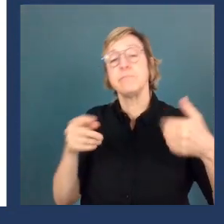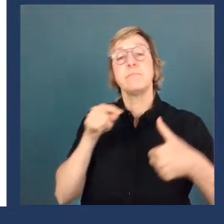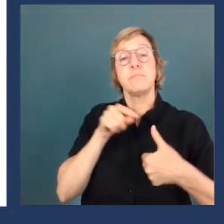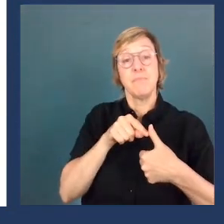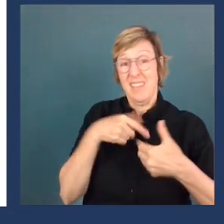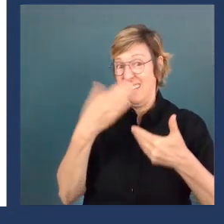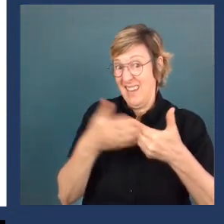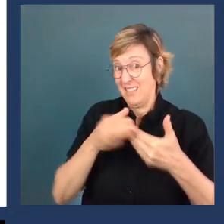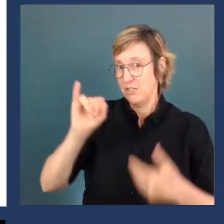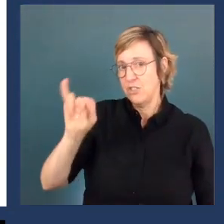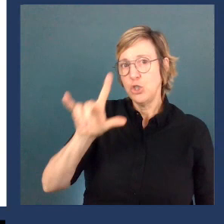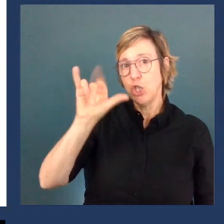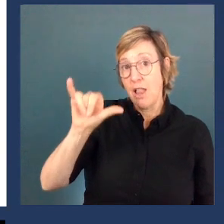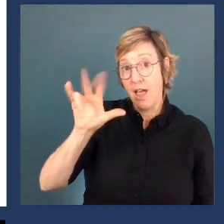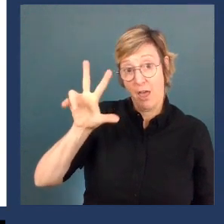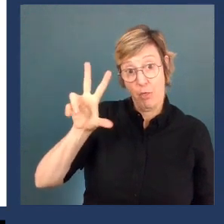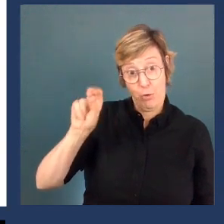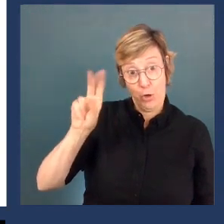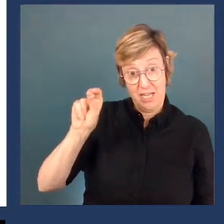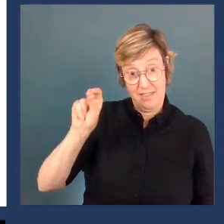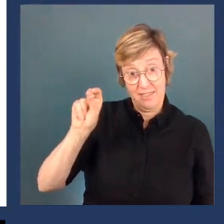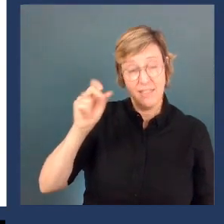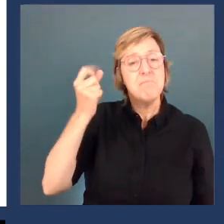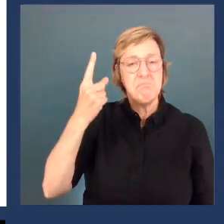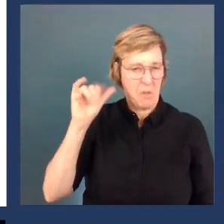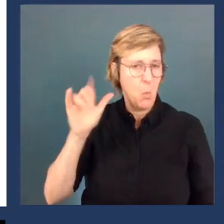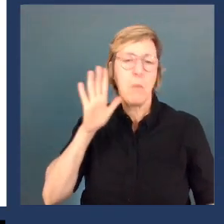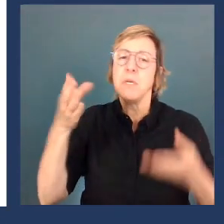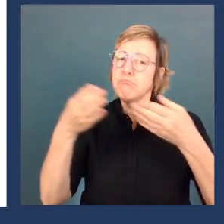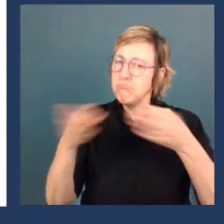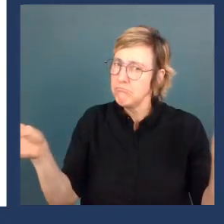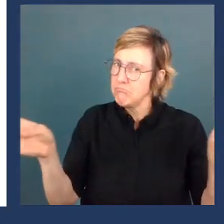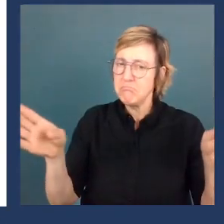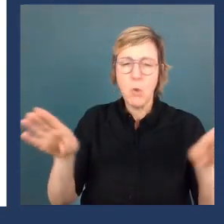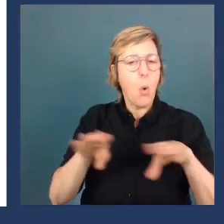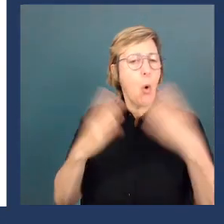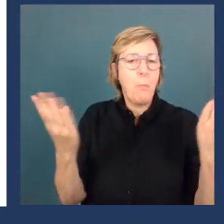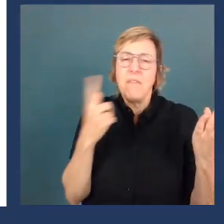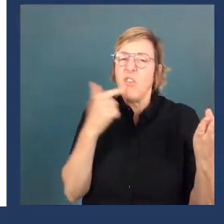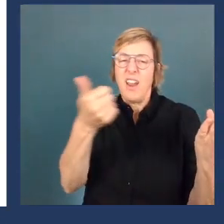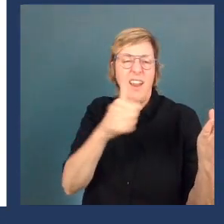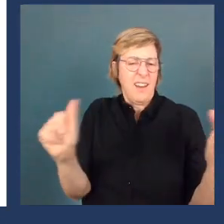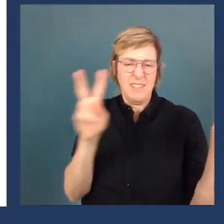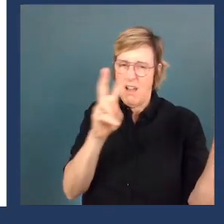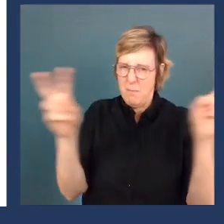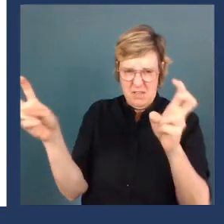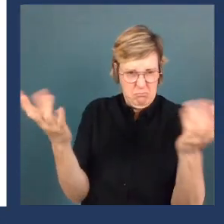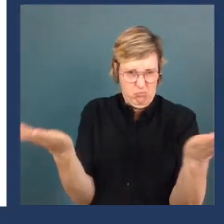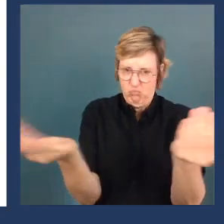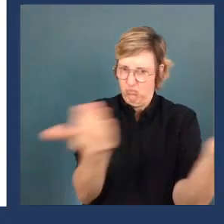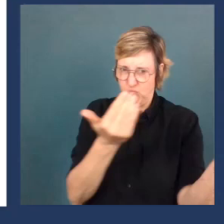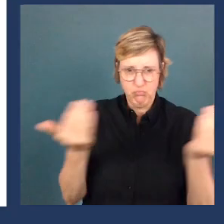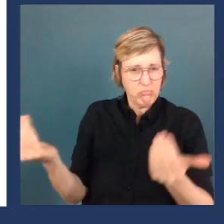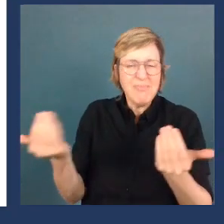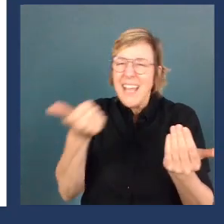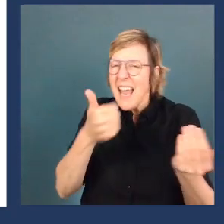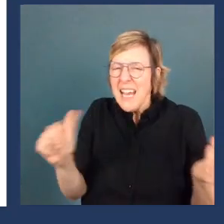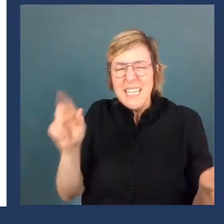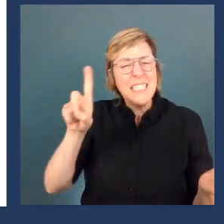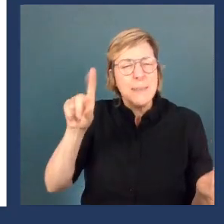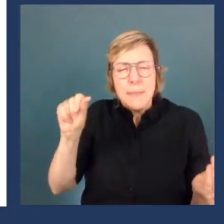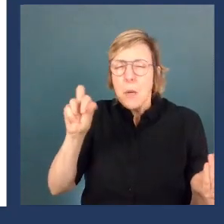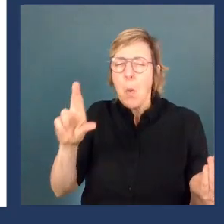July 30th. We're going back to an open call. We will accept applications related to any topic, any disability